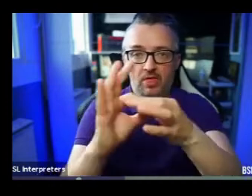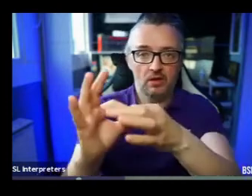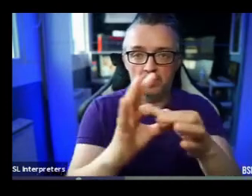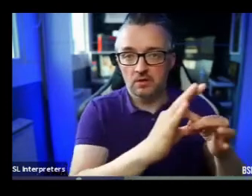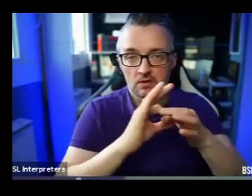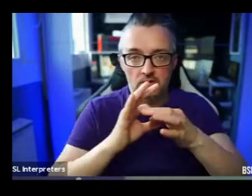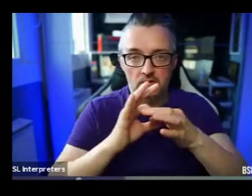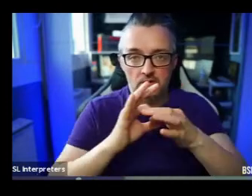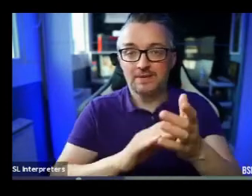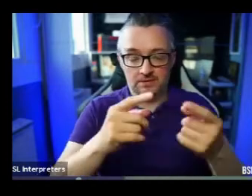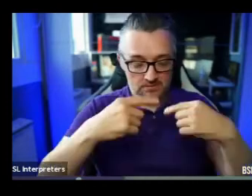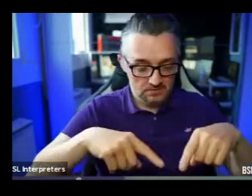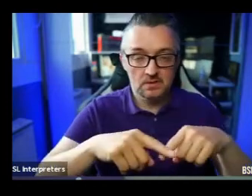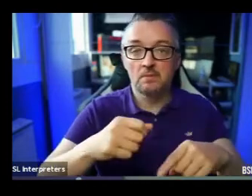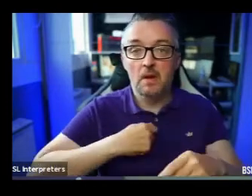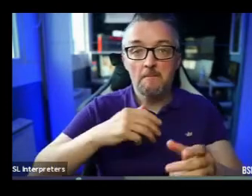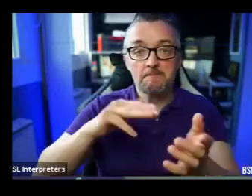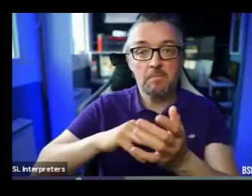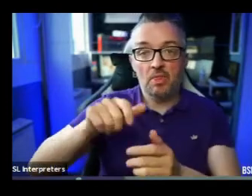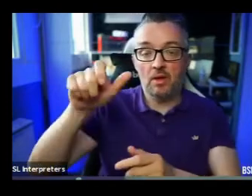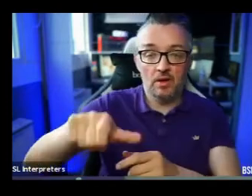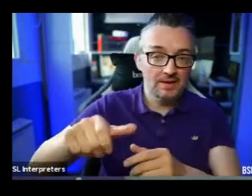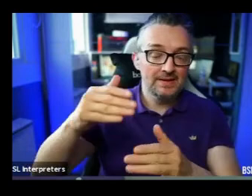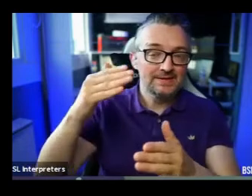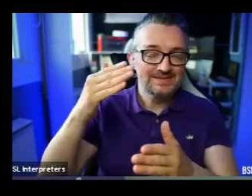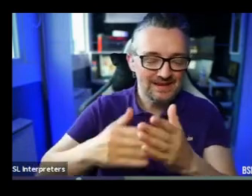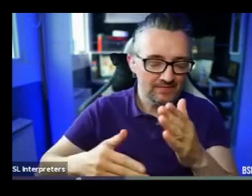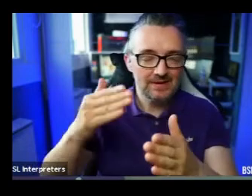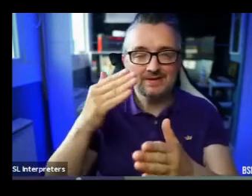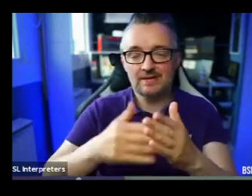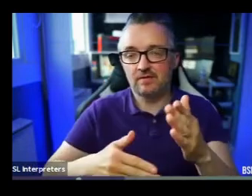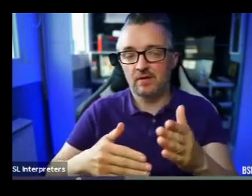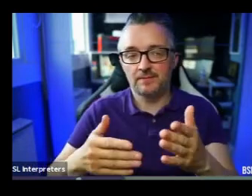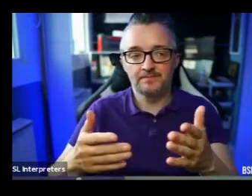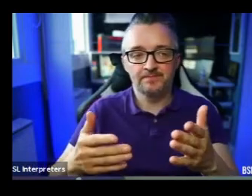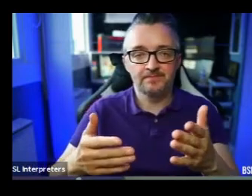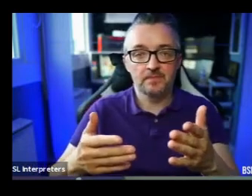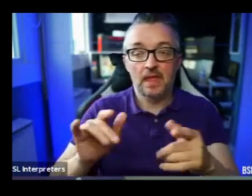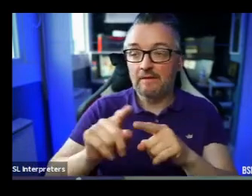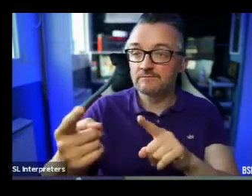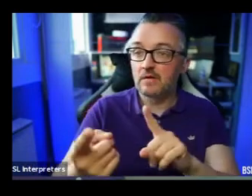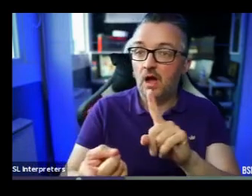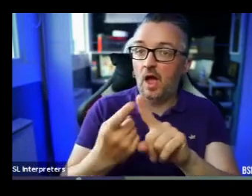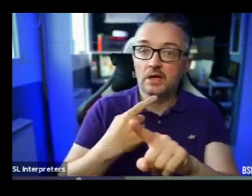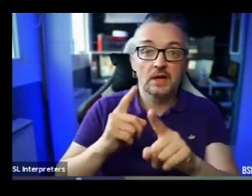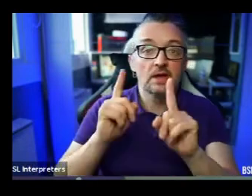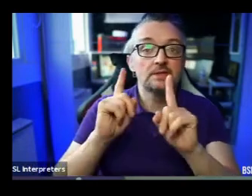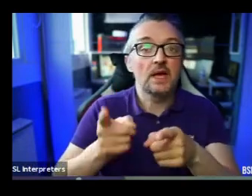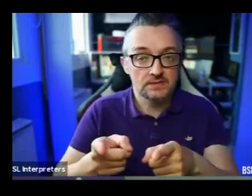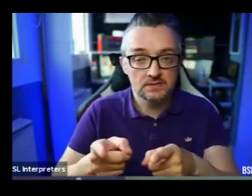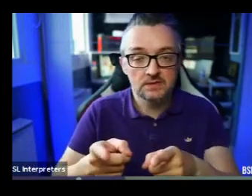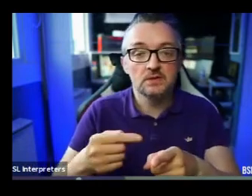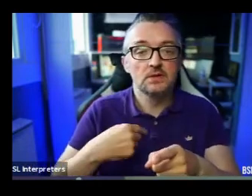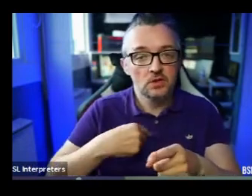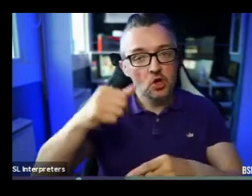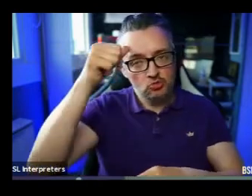together to bring this together so that my mother never has to, when she can't answer a question